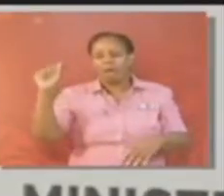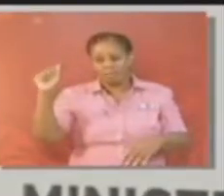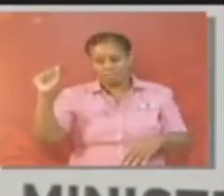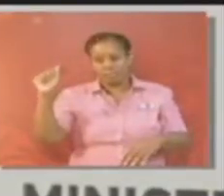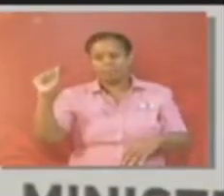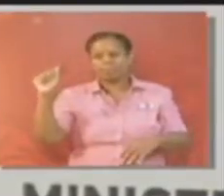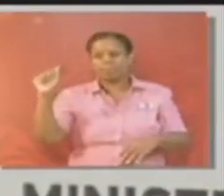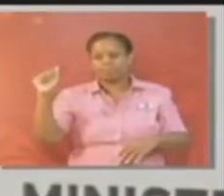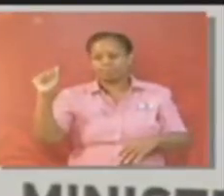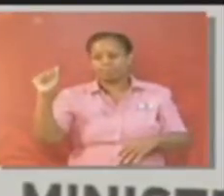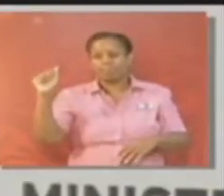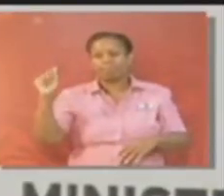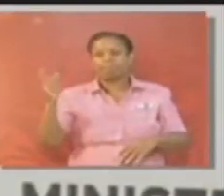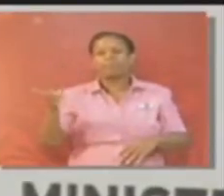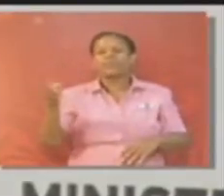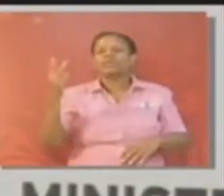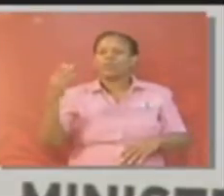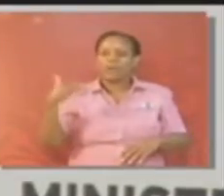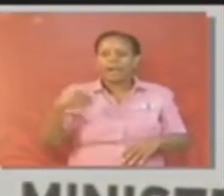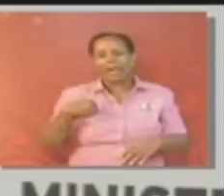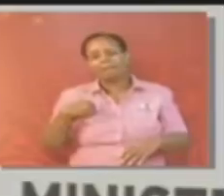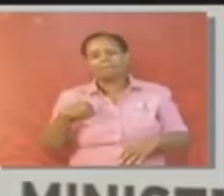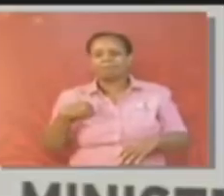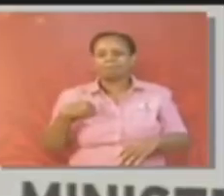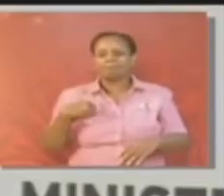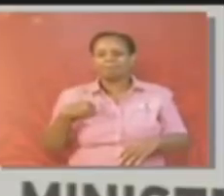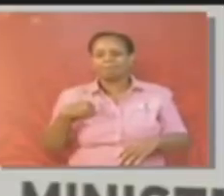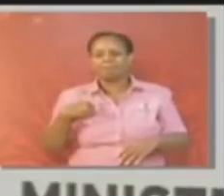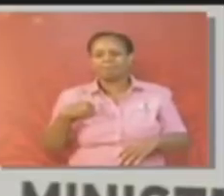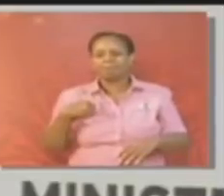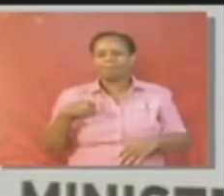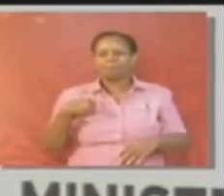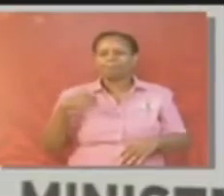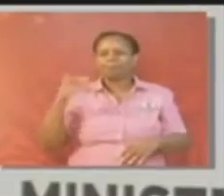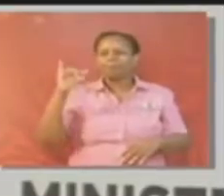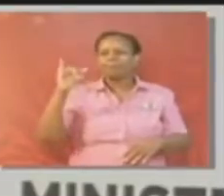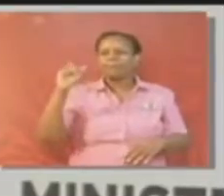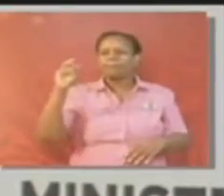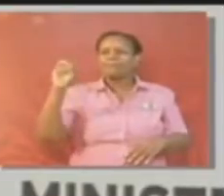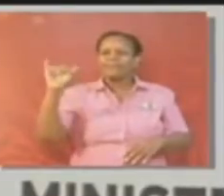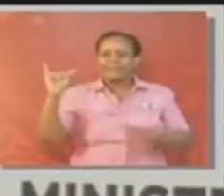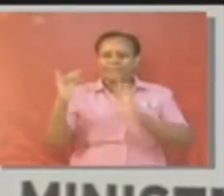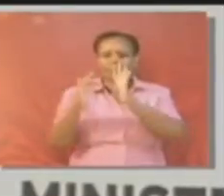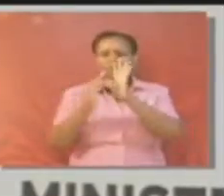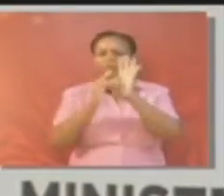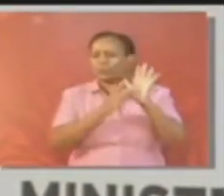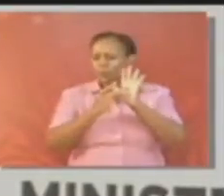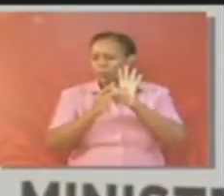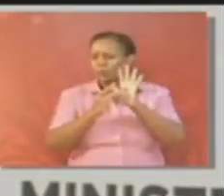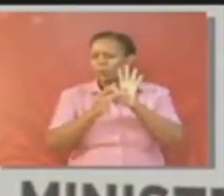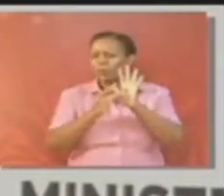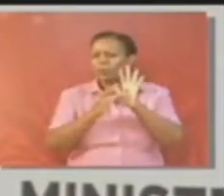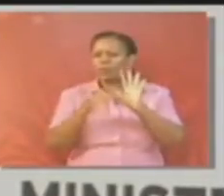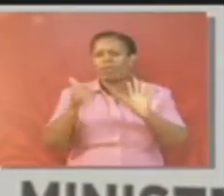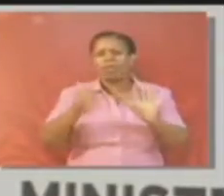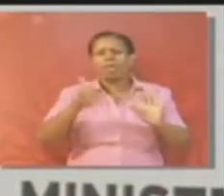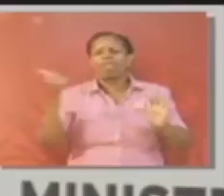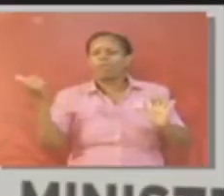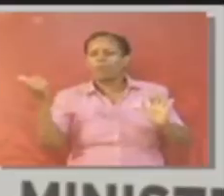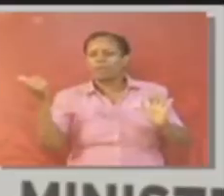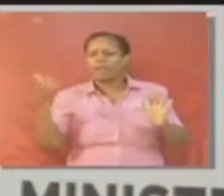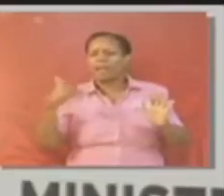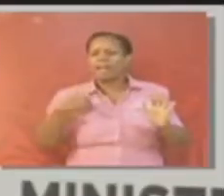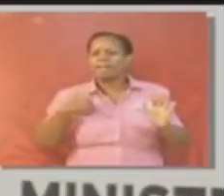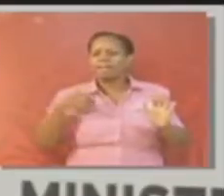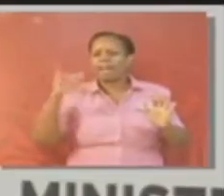what we described as the MIS-C presentation. Another one would have had an immunocompromised state before. So they all have been at ward